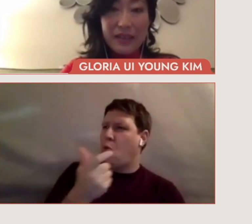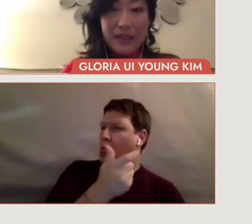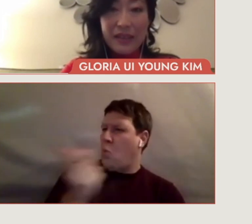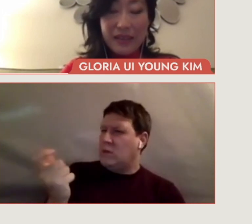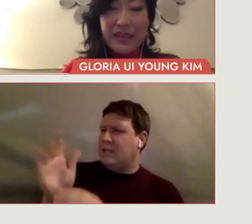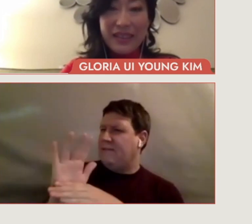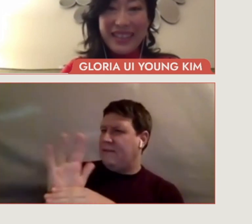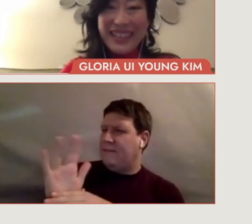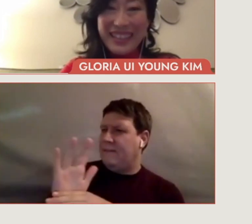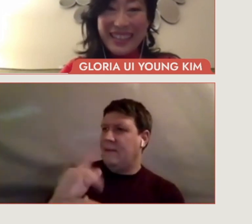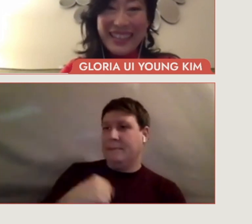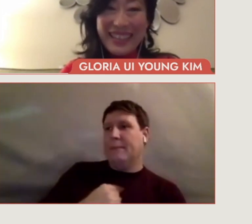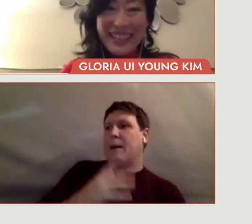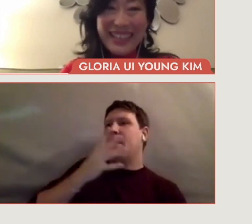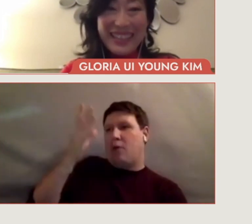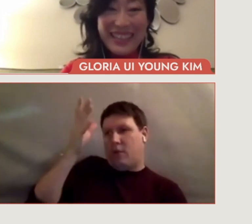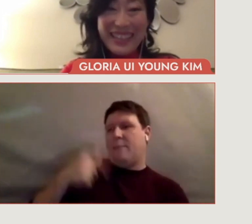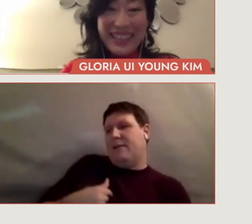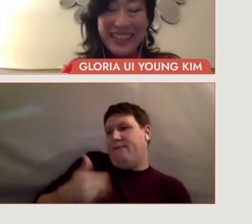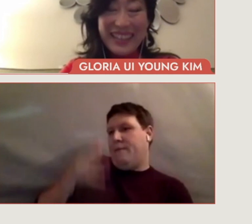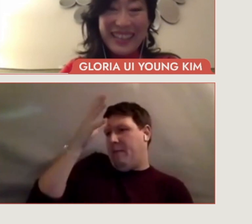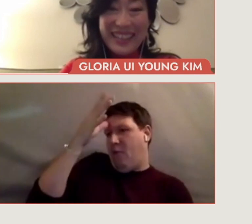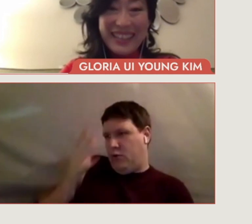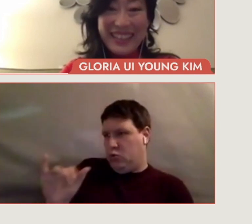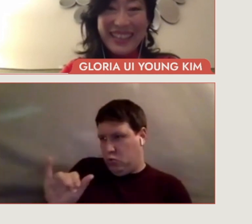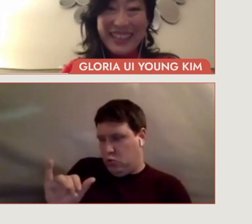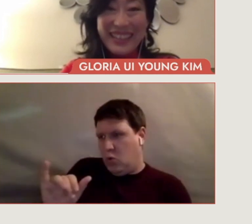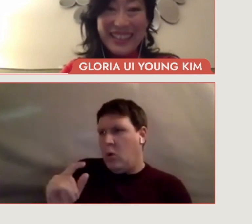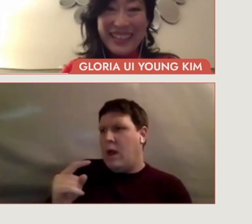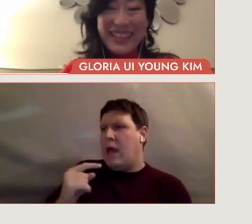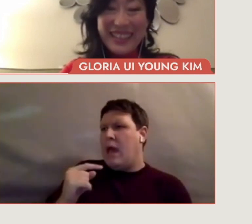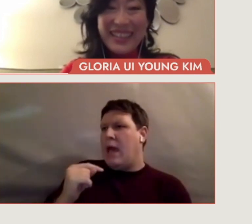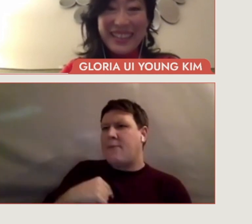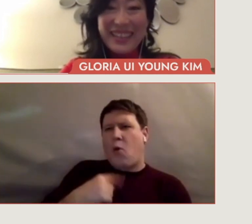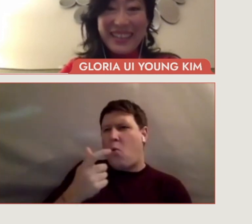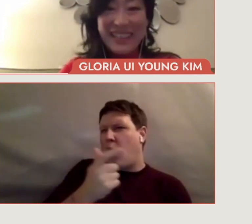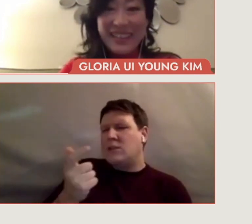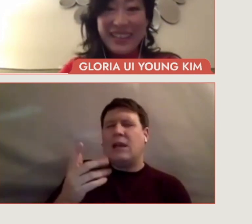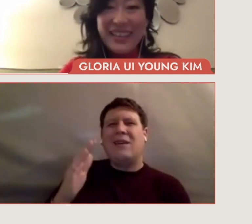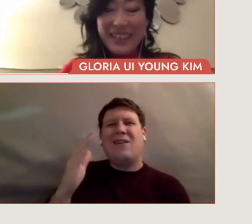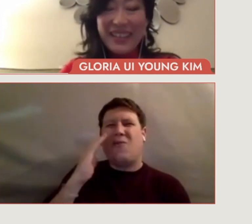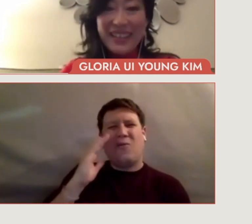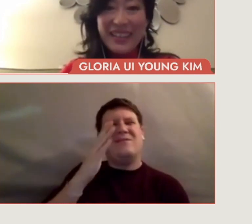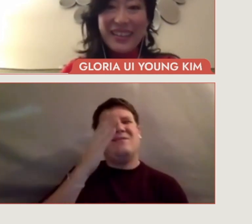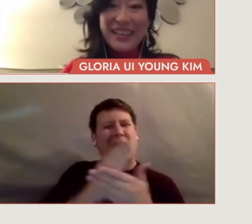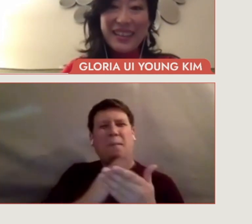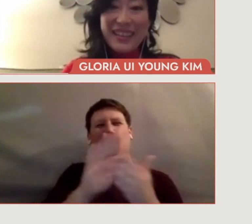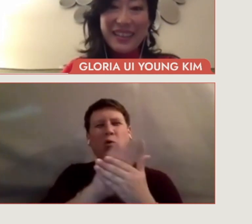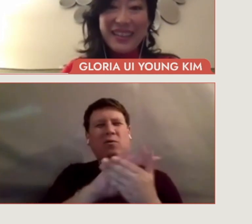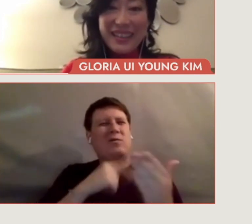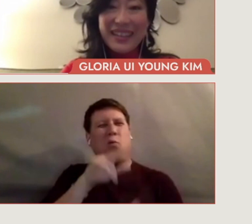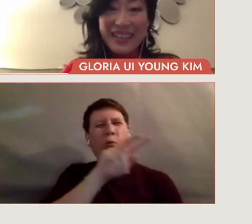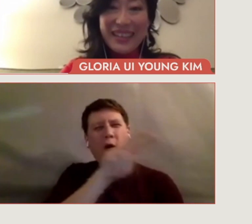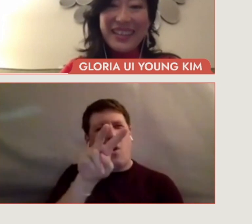I mean, I'm a parent too, and just kind of like, you know, when you see some films about parenting, you can tell